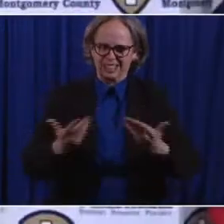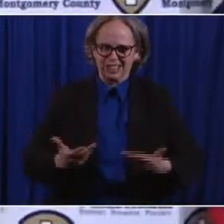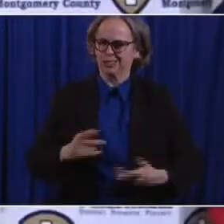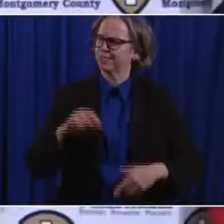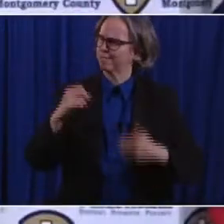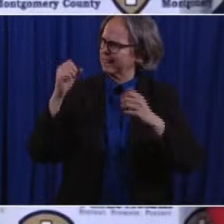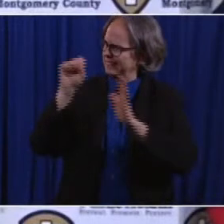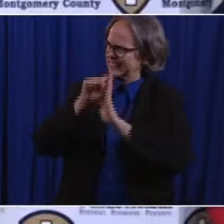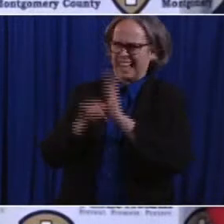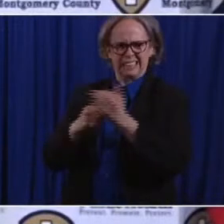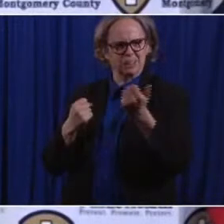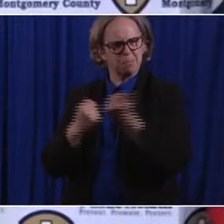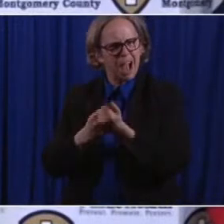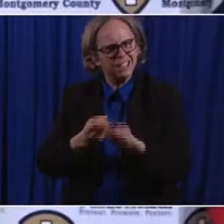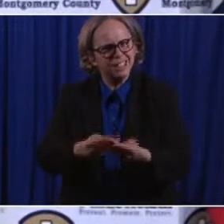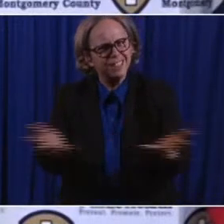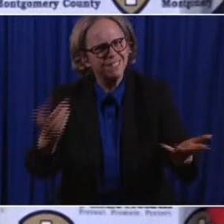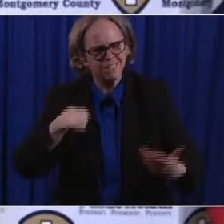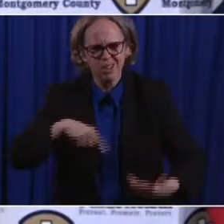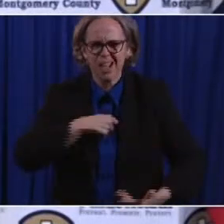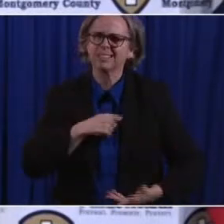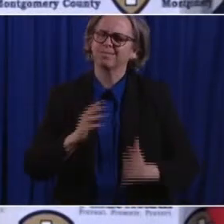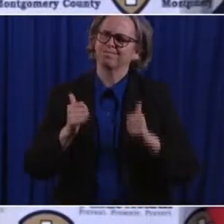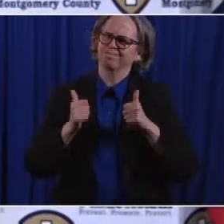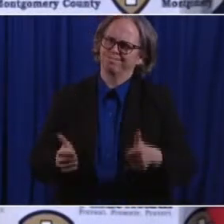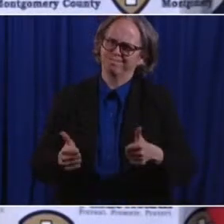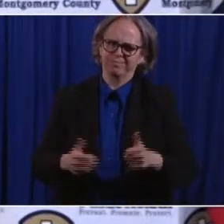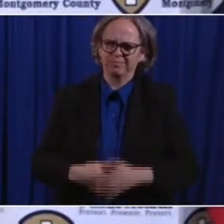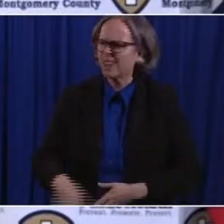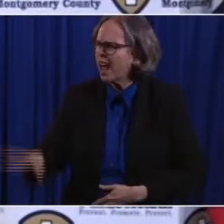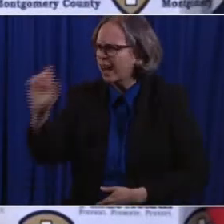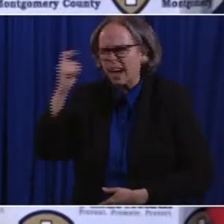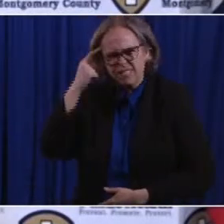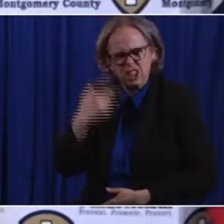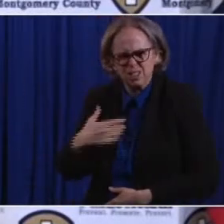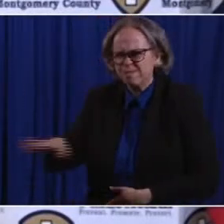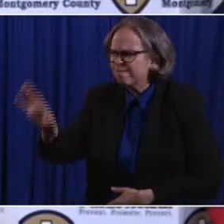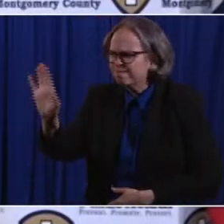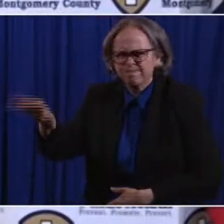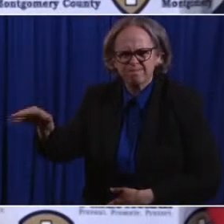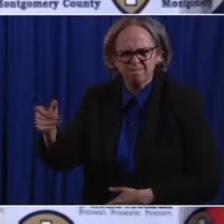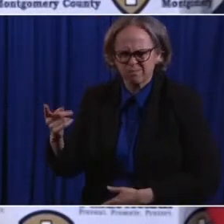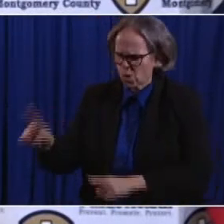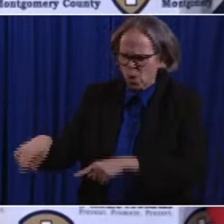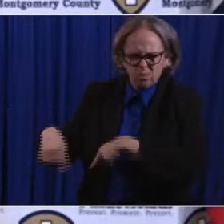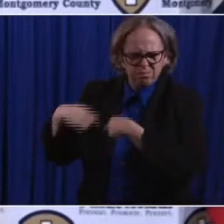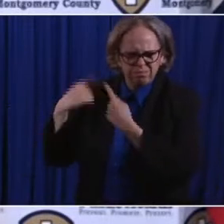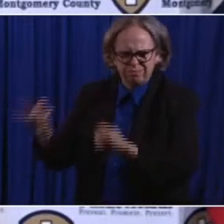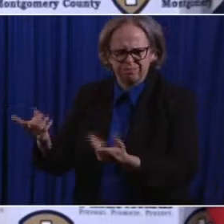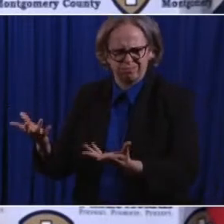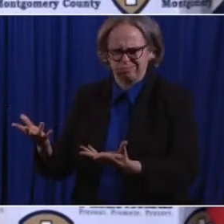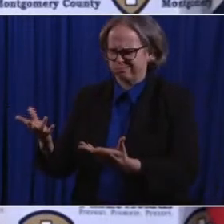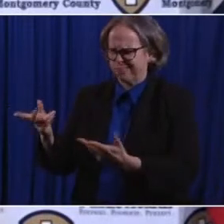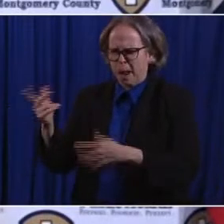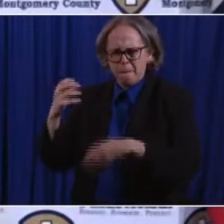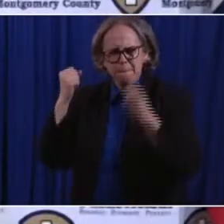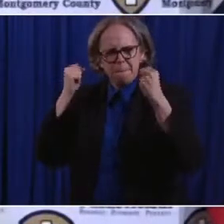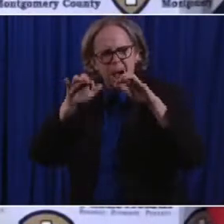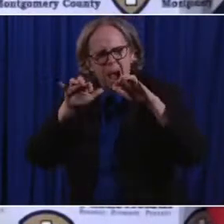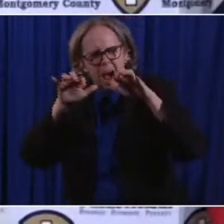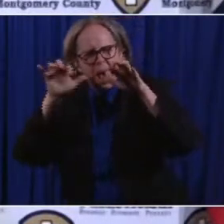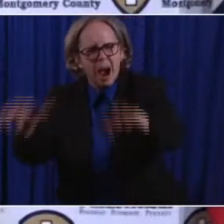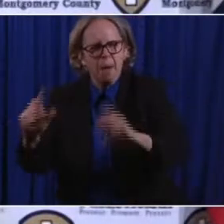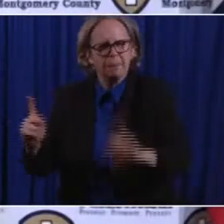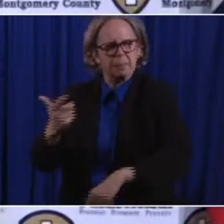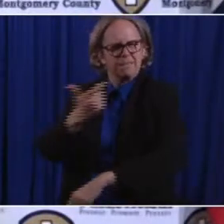you tell us a little bit? I know you all have been doing more vaccines really out into the community. It's one of